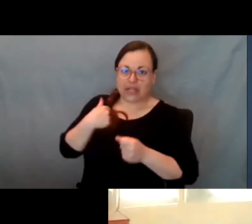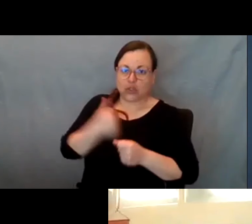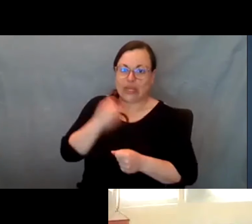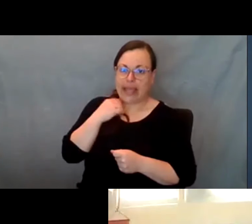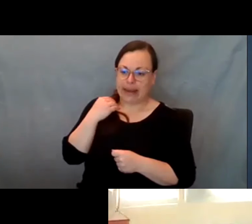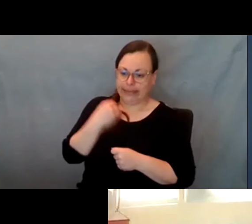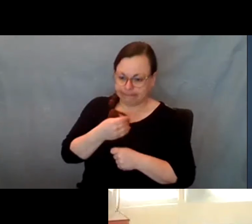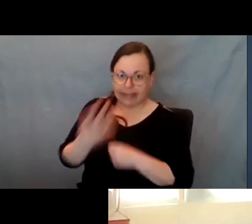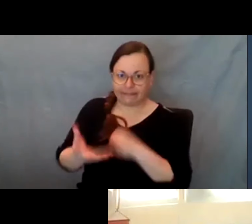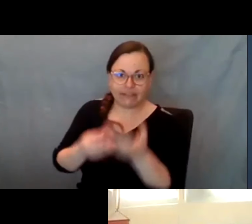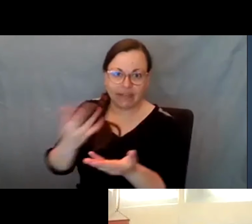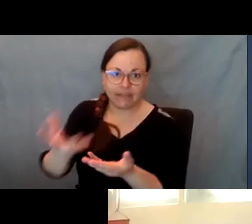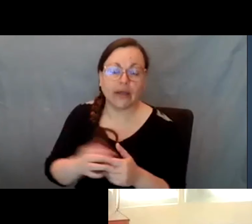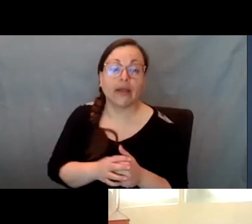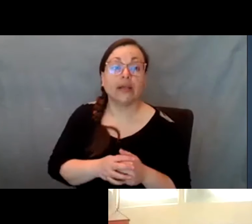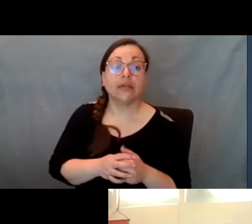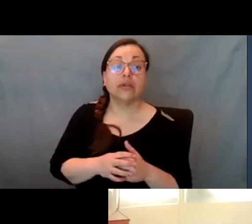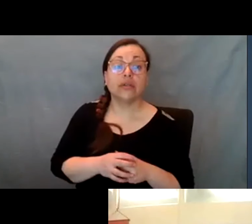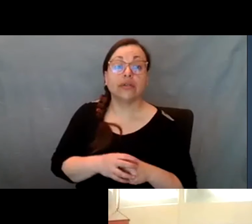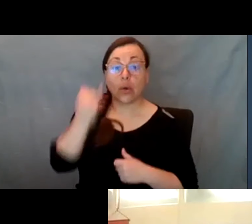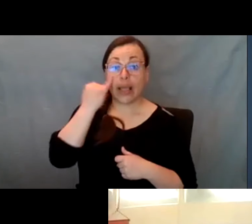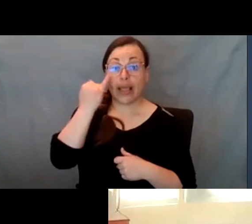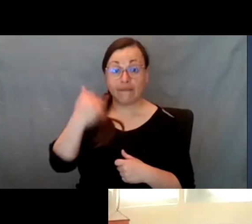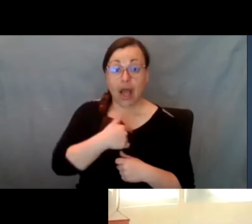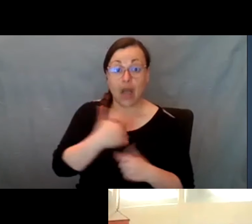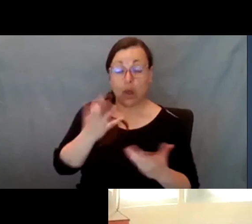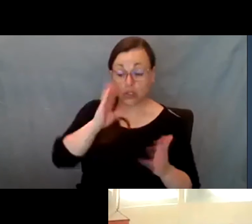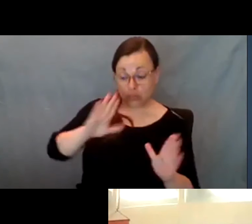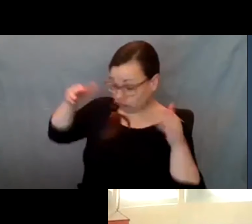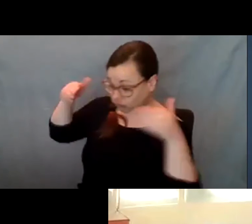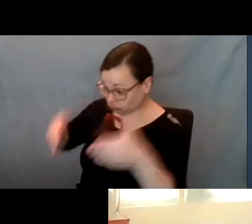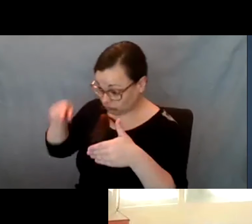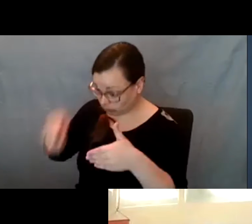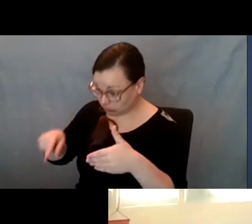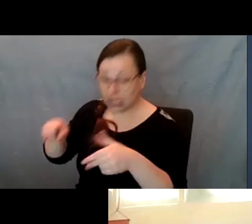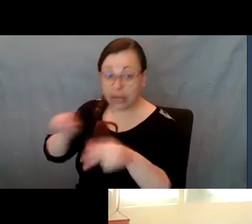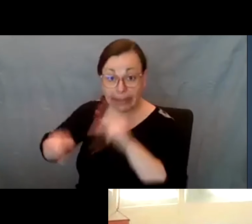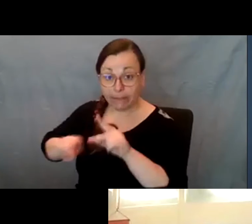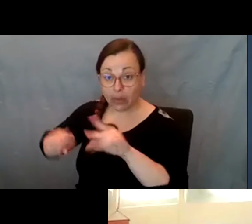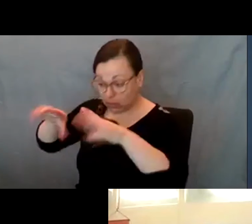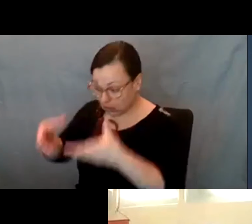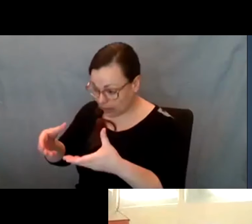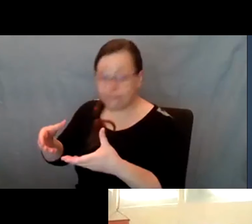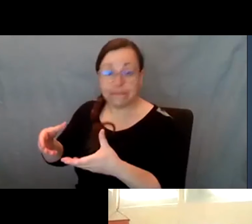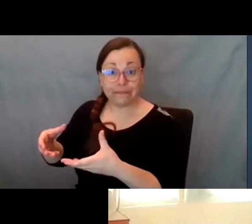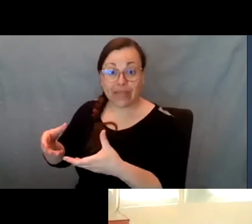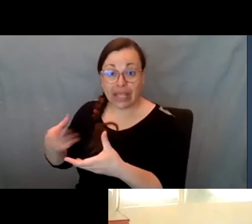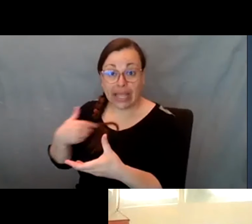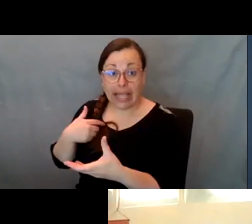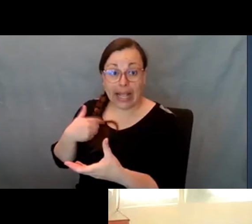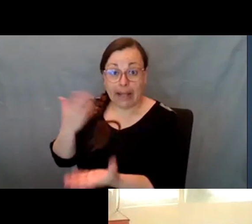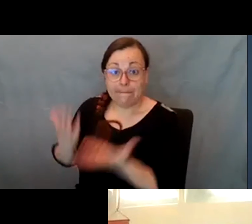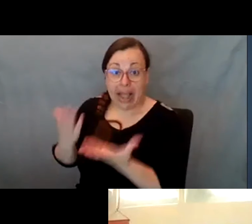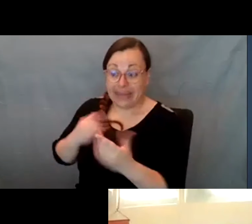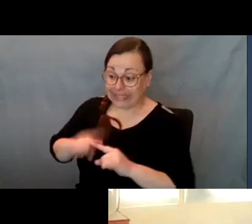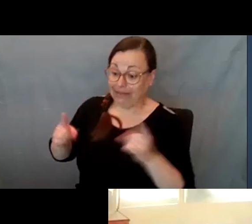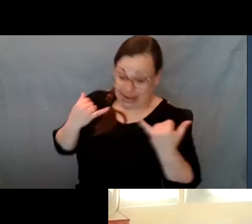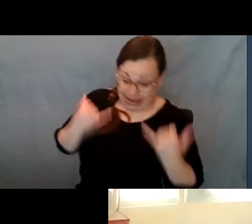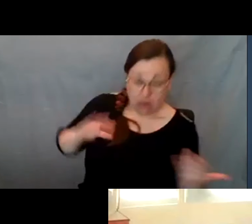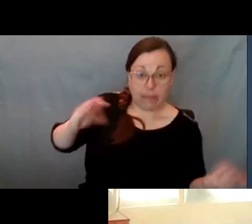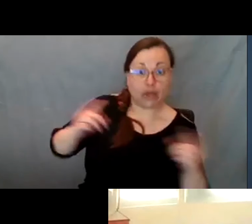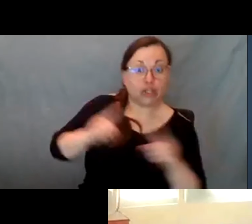take a year to go through my target population, the effect of vaccination is different than if I do it in a few months.